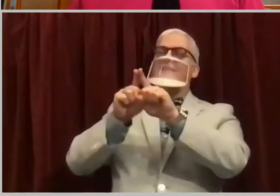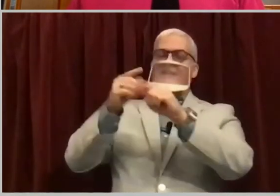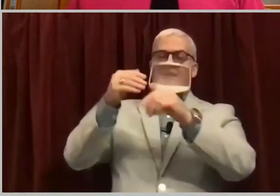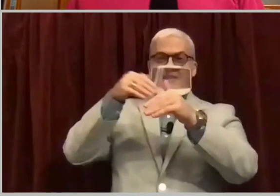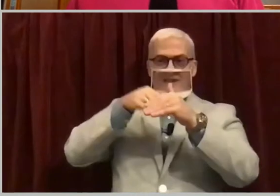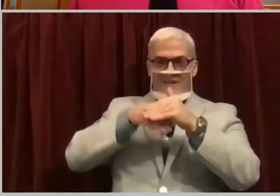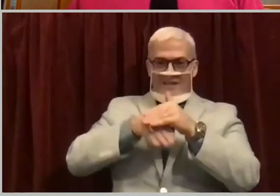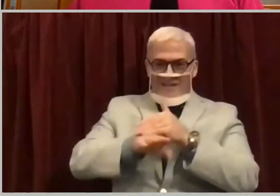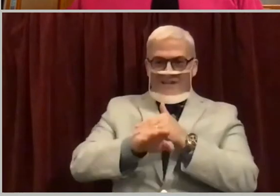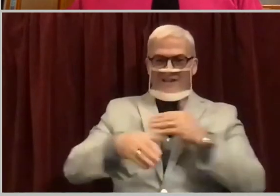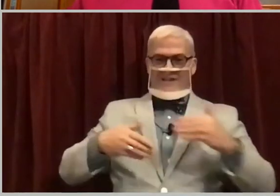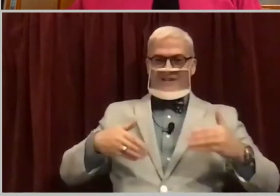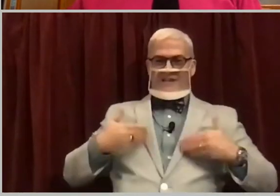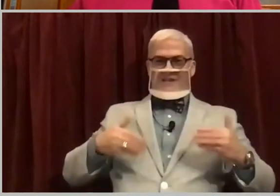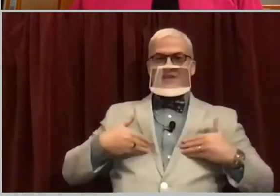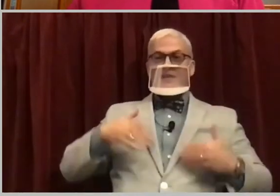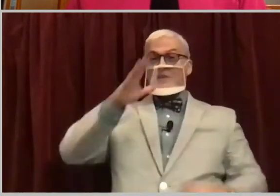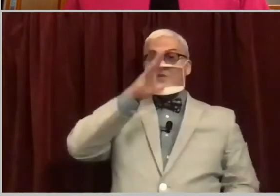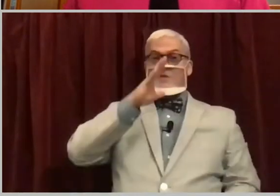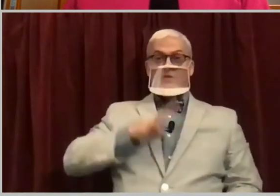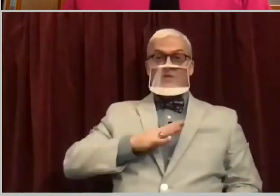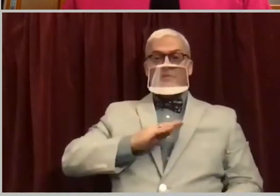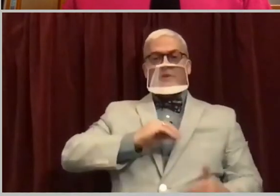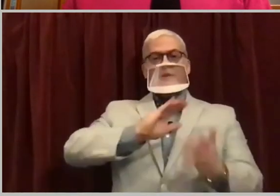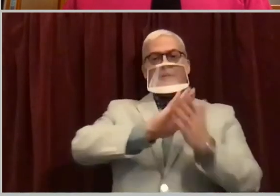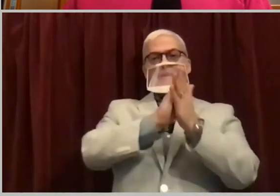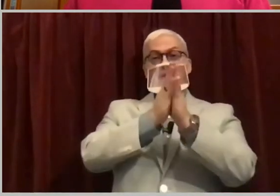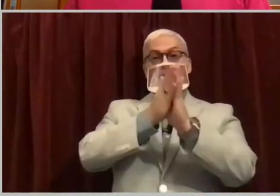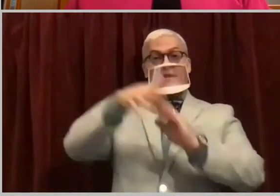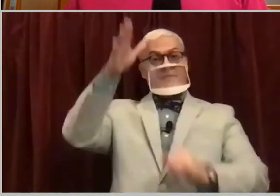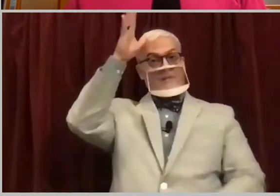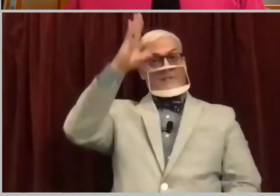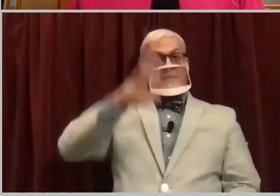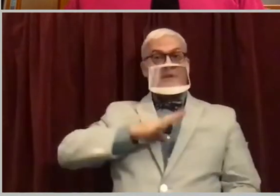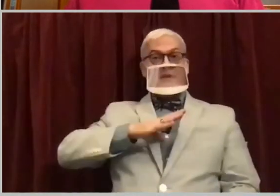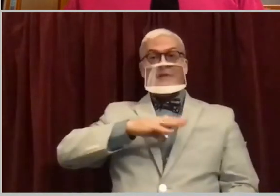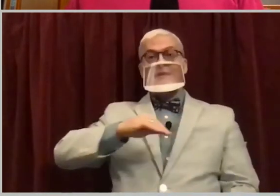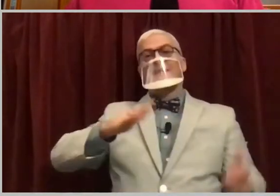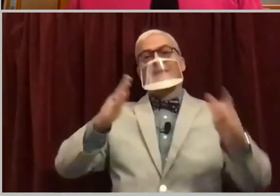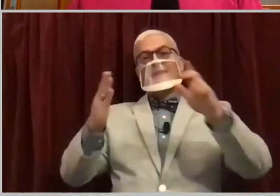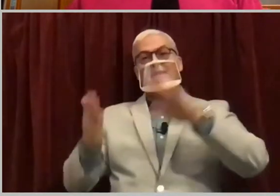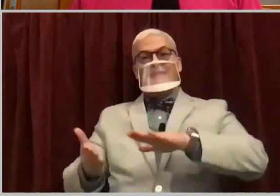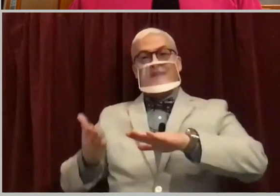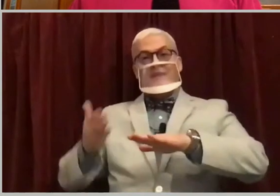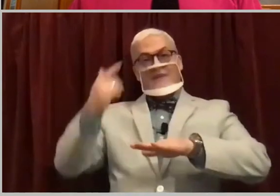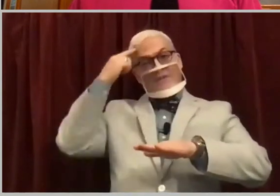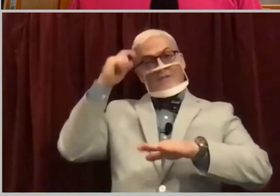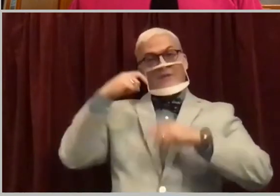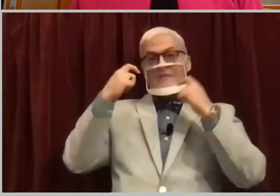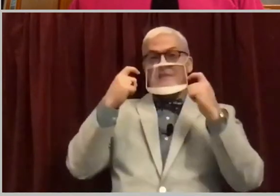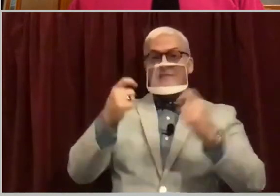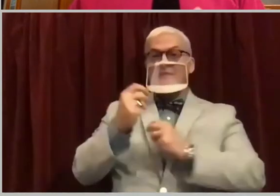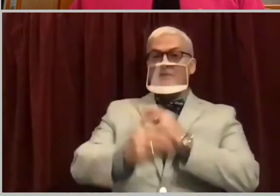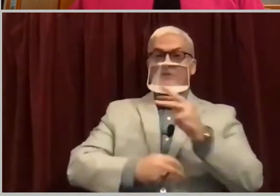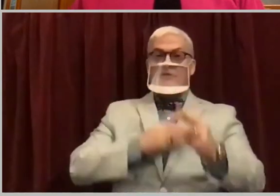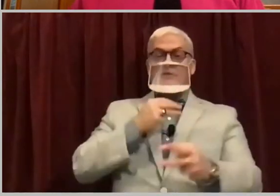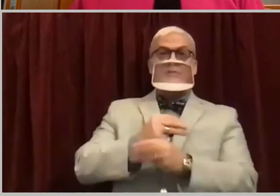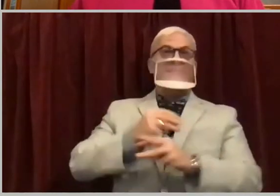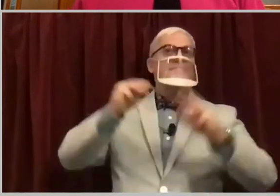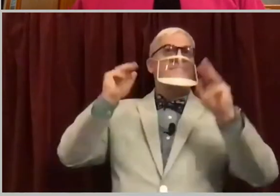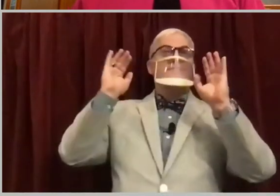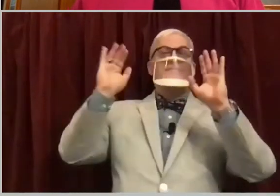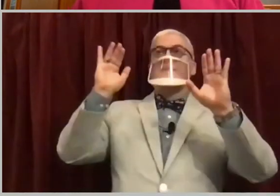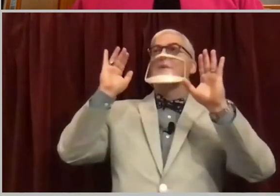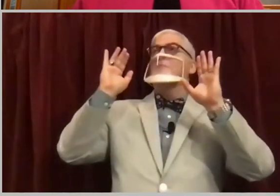young woman, and he became a man and he died for the sins of this world, Father. And it is truly amazing. Our calendar revolves around this.